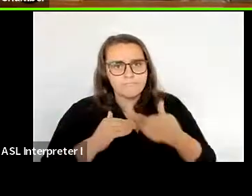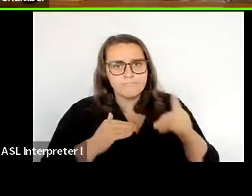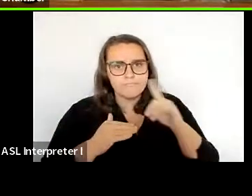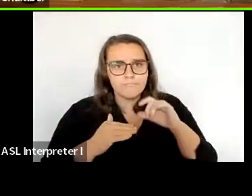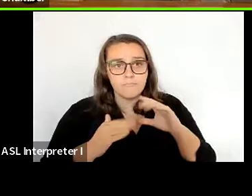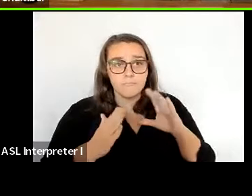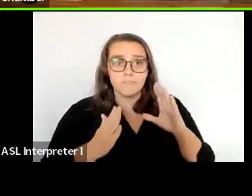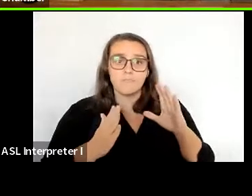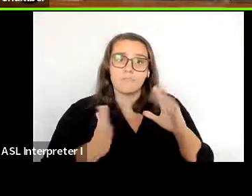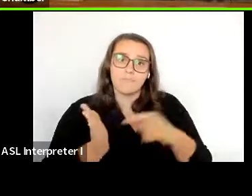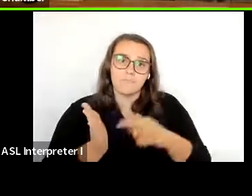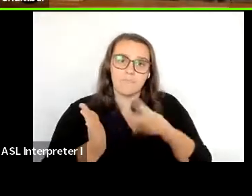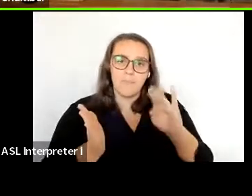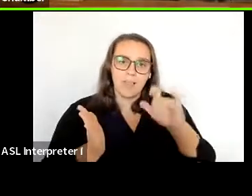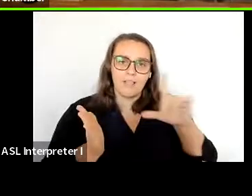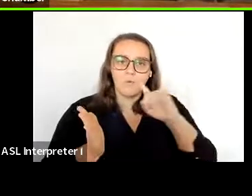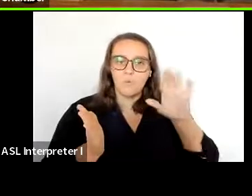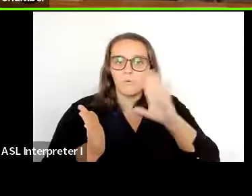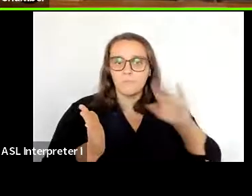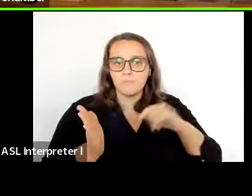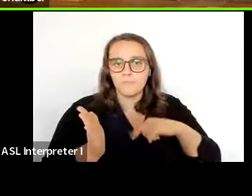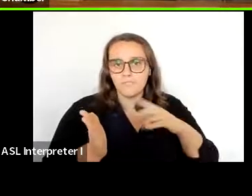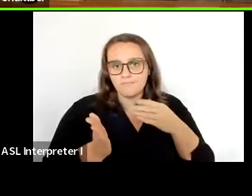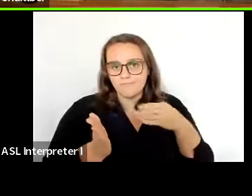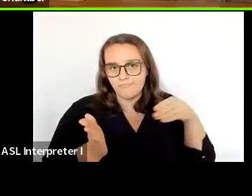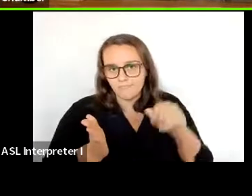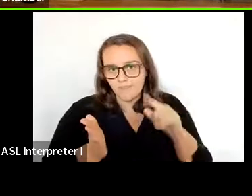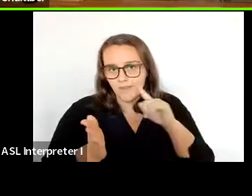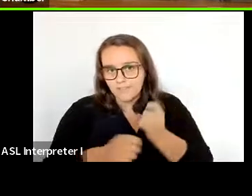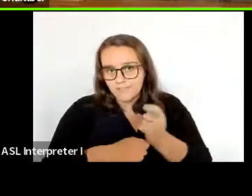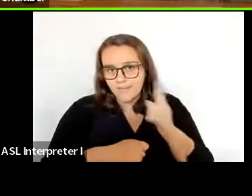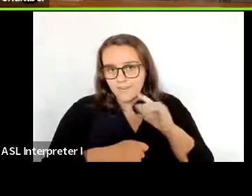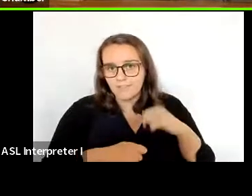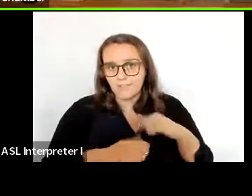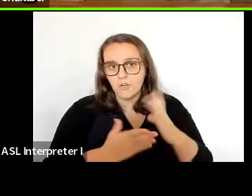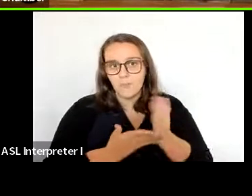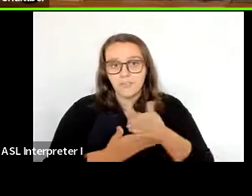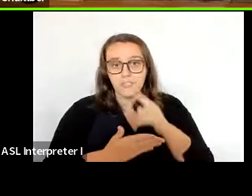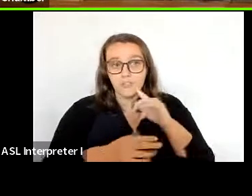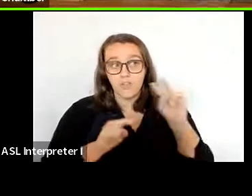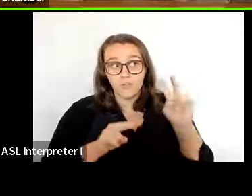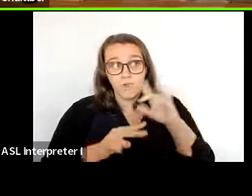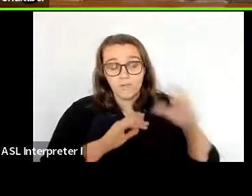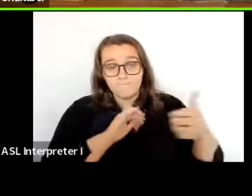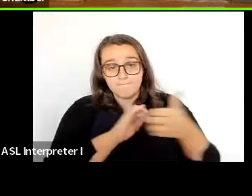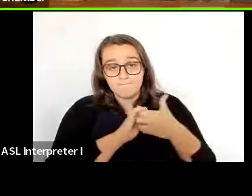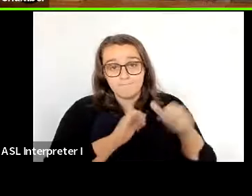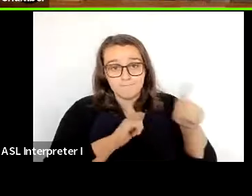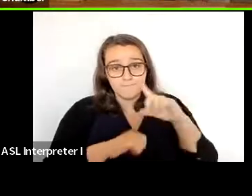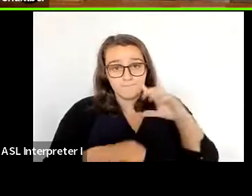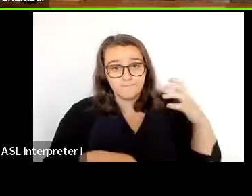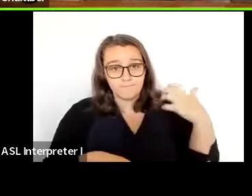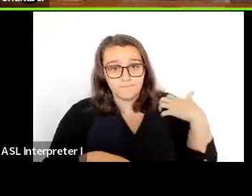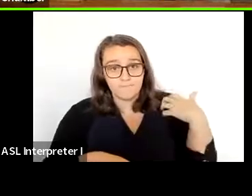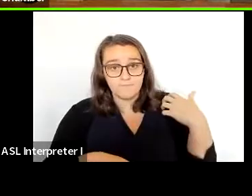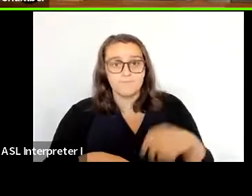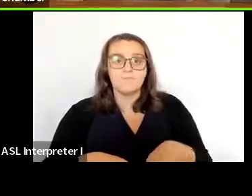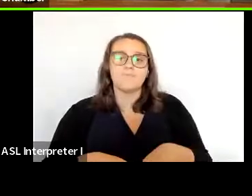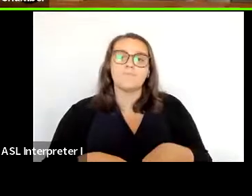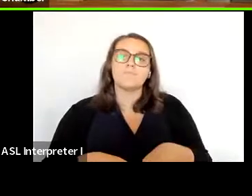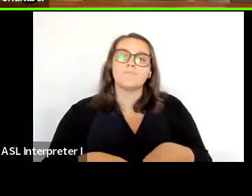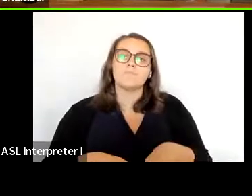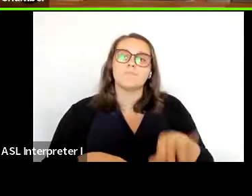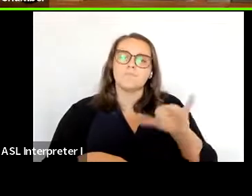year's budget and look forward to working with you, Mr. Chairman, and the mayor on that. The January start, let me just